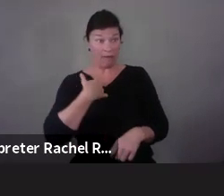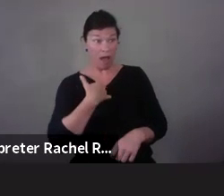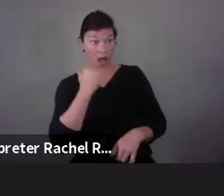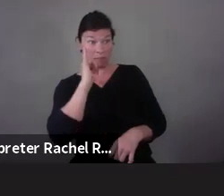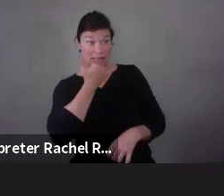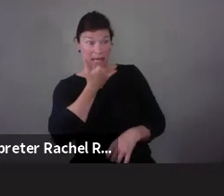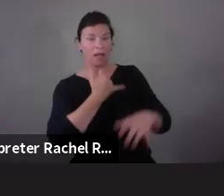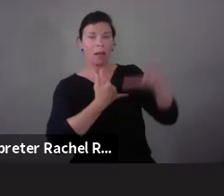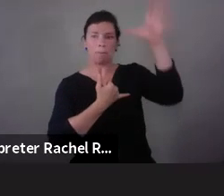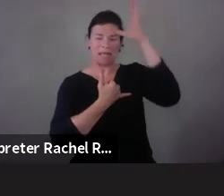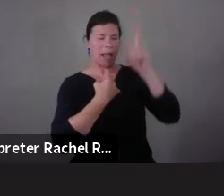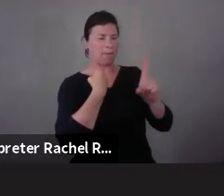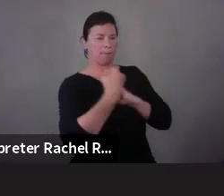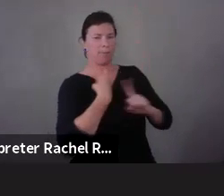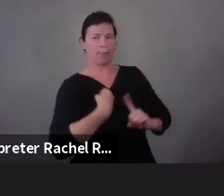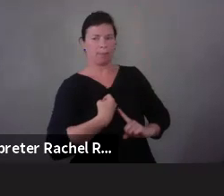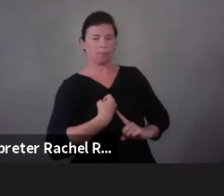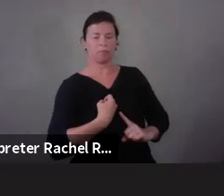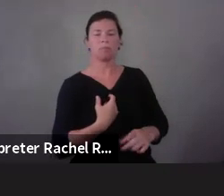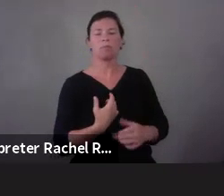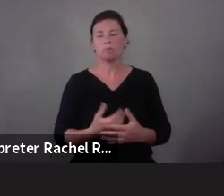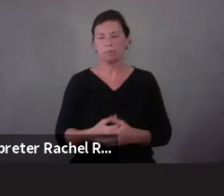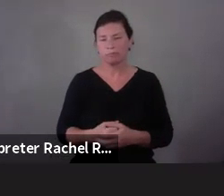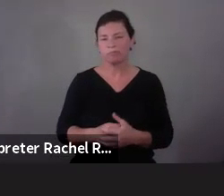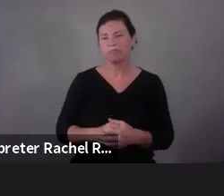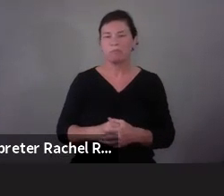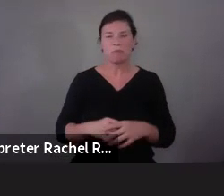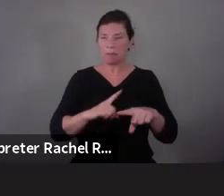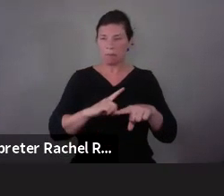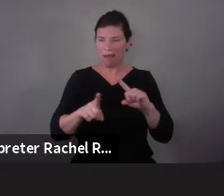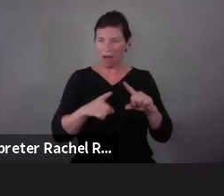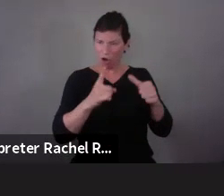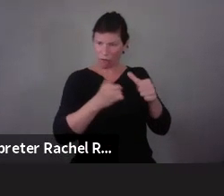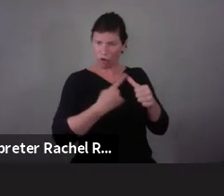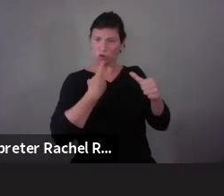up for it. It wasn't like I was educated on how to do something.